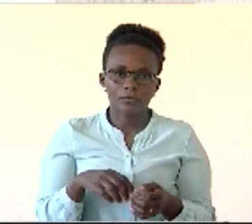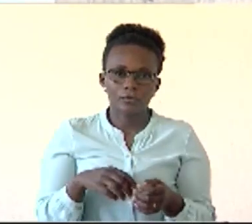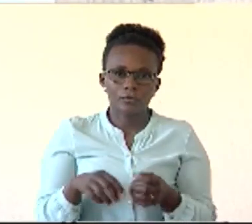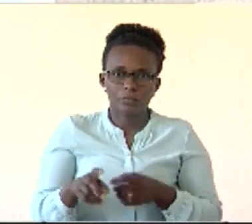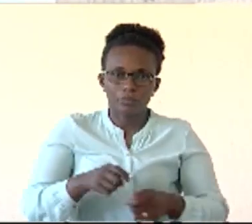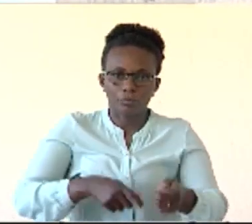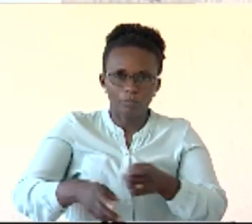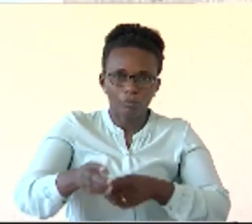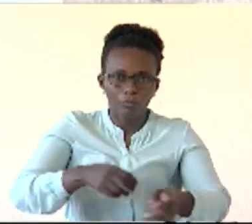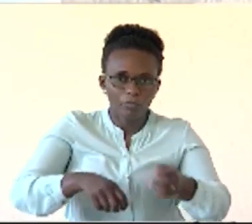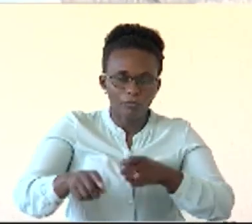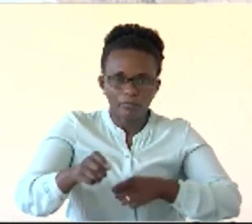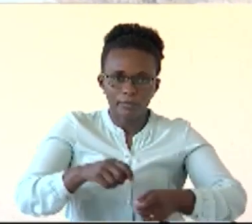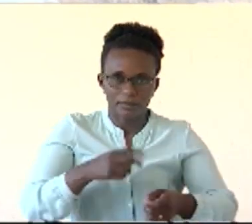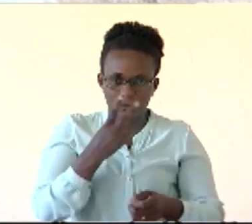the